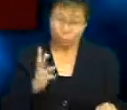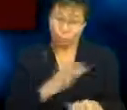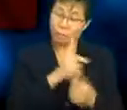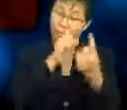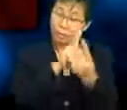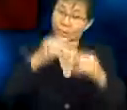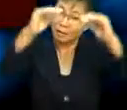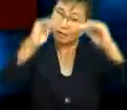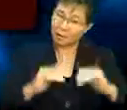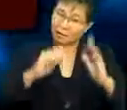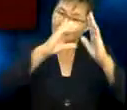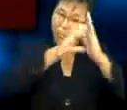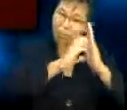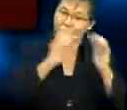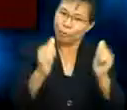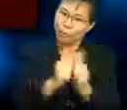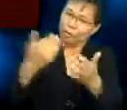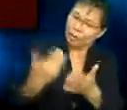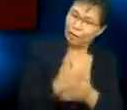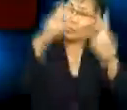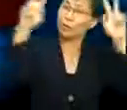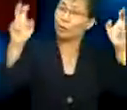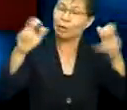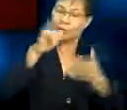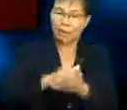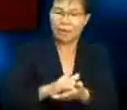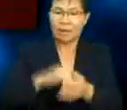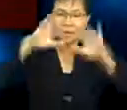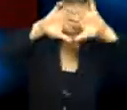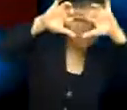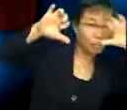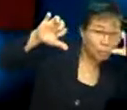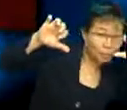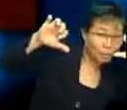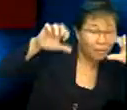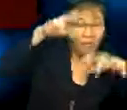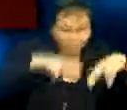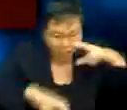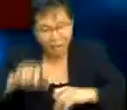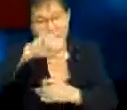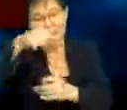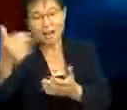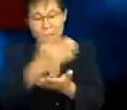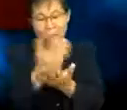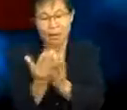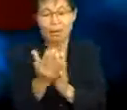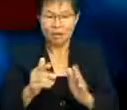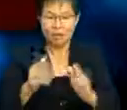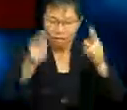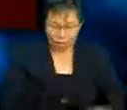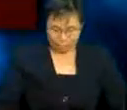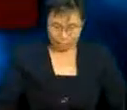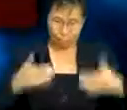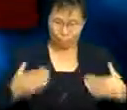But we will meet again in the next episode with a new topic that explores another part of the